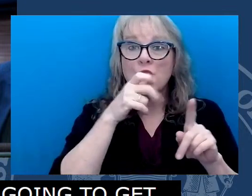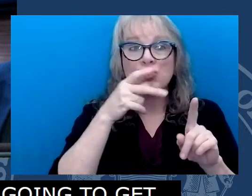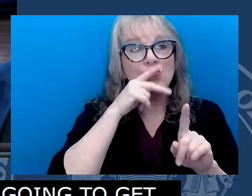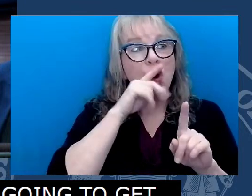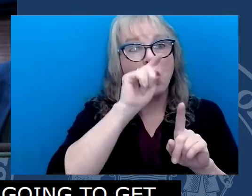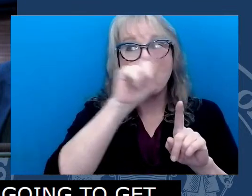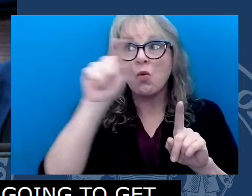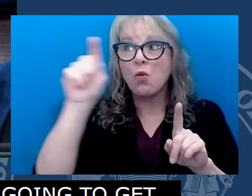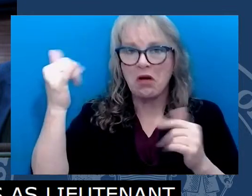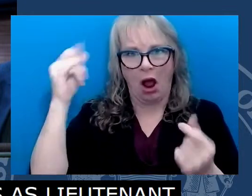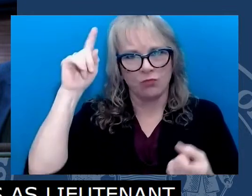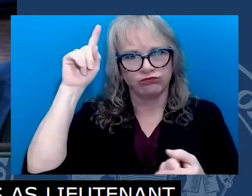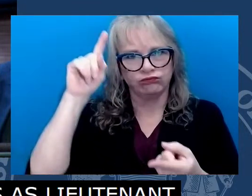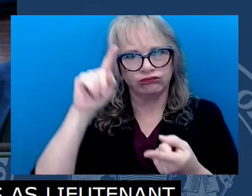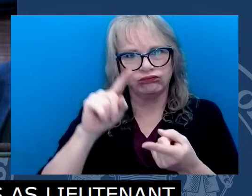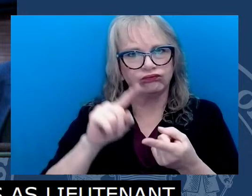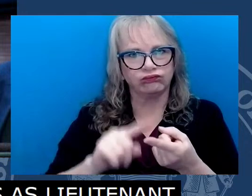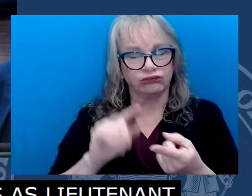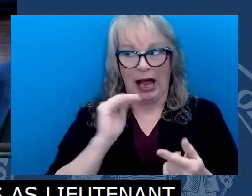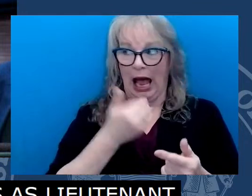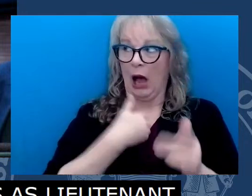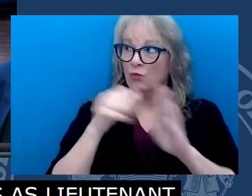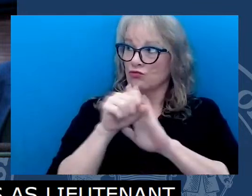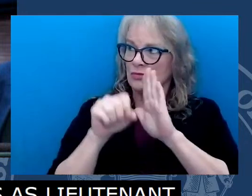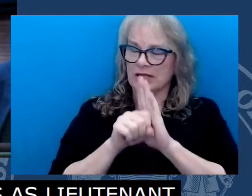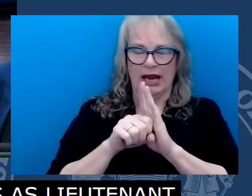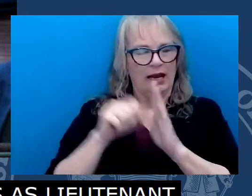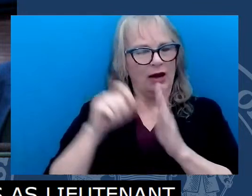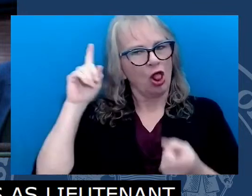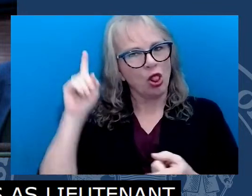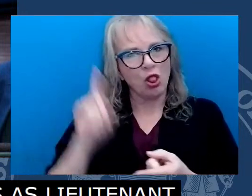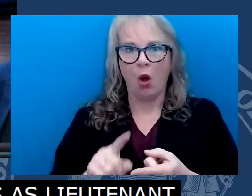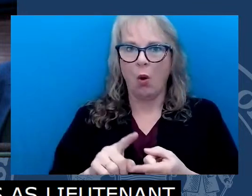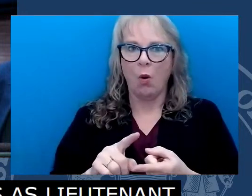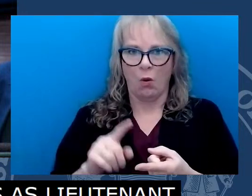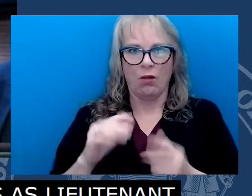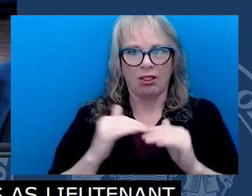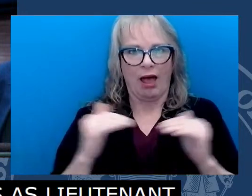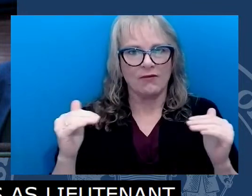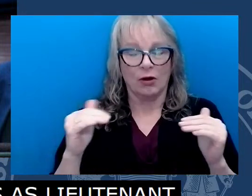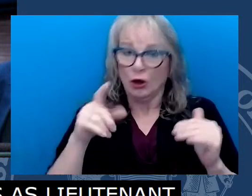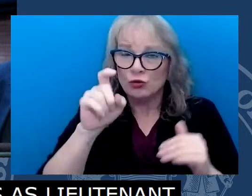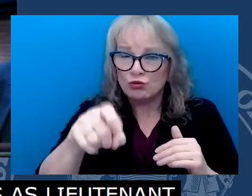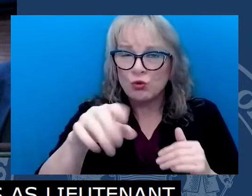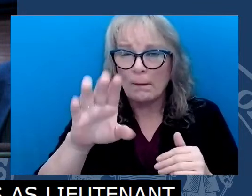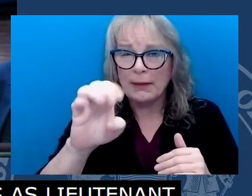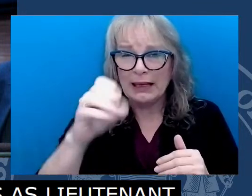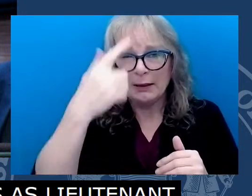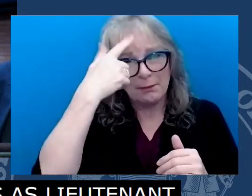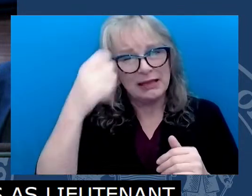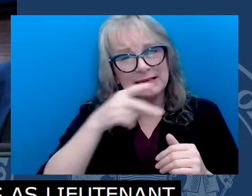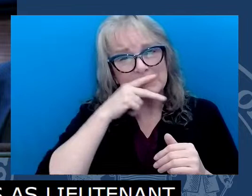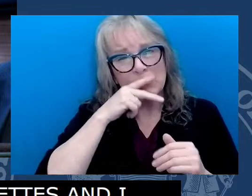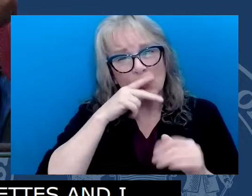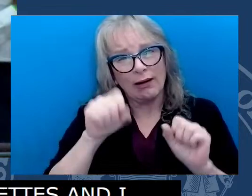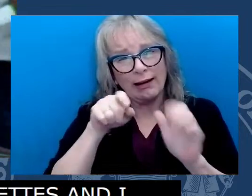its lowest level in our state, as it should be, because it can kill you. Anyway,